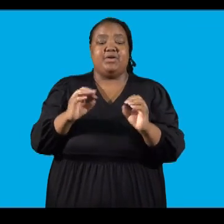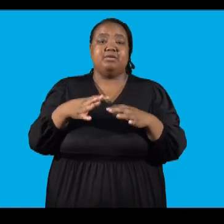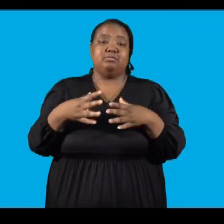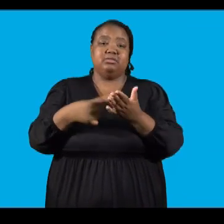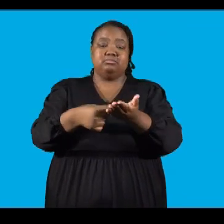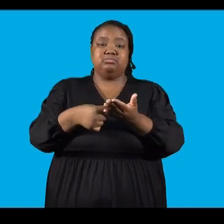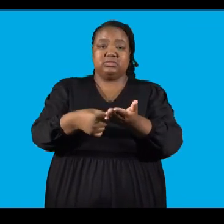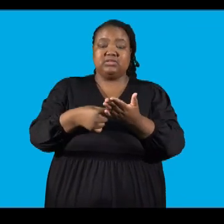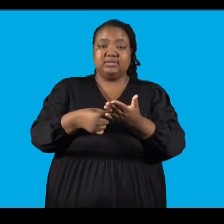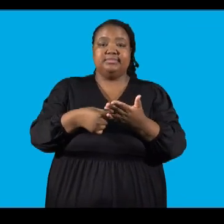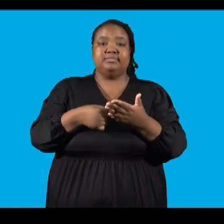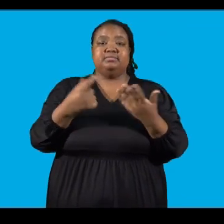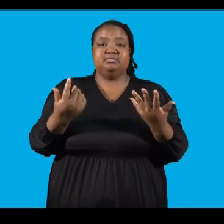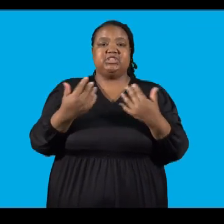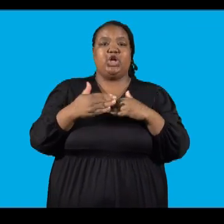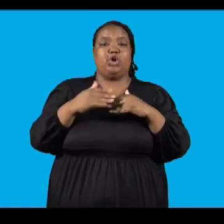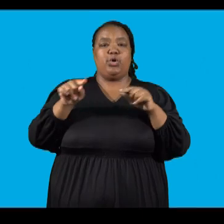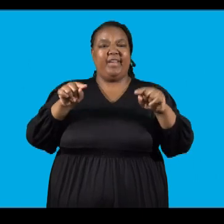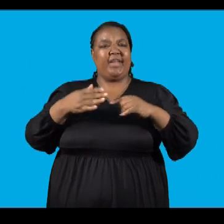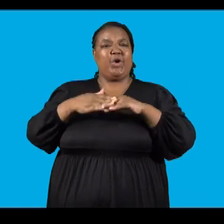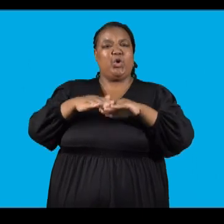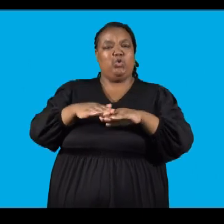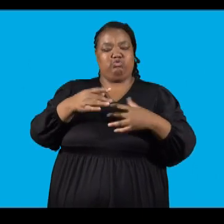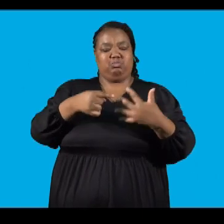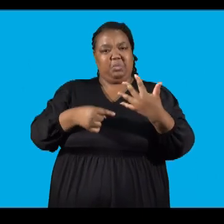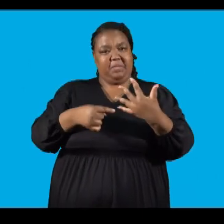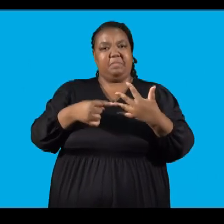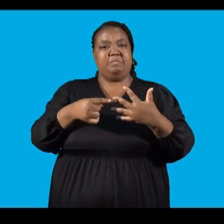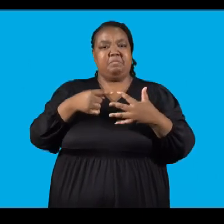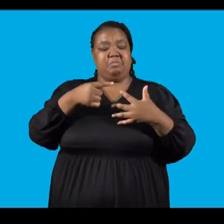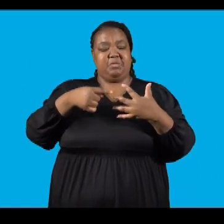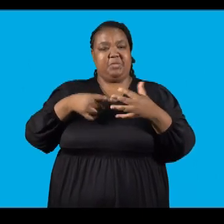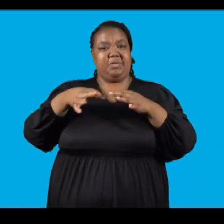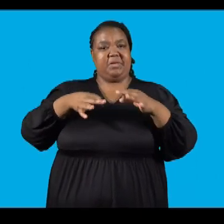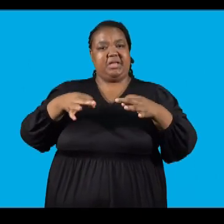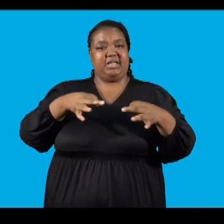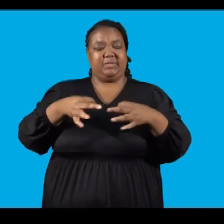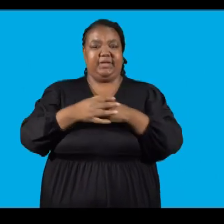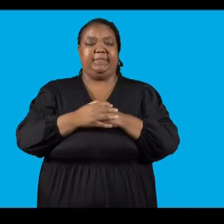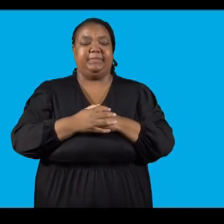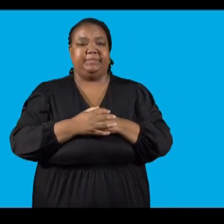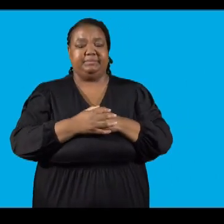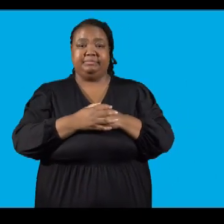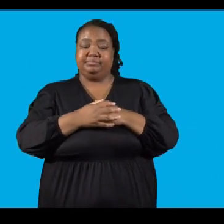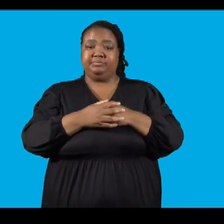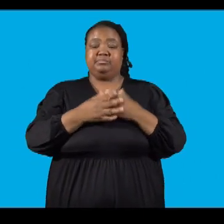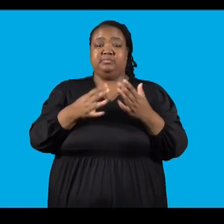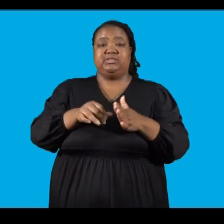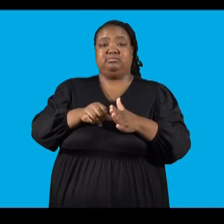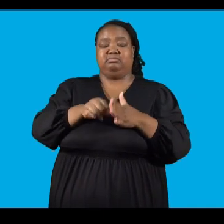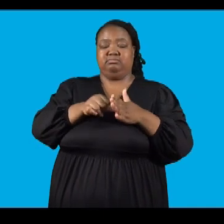discuss briefly types of collusion. So to deal with the key